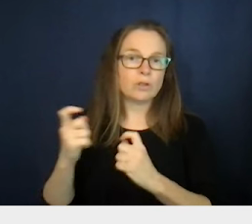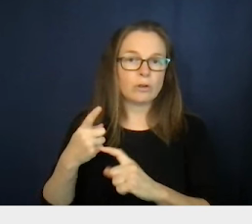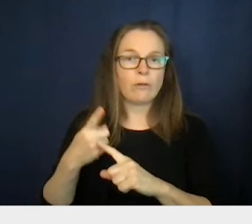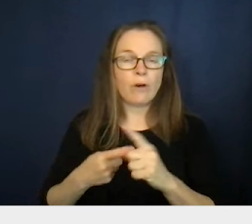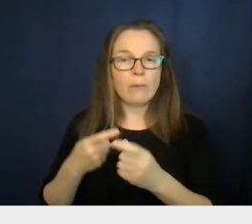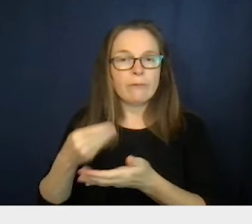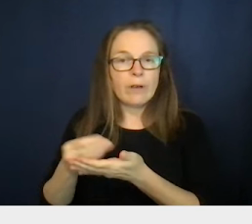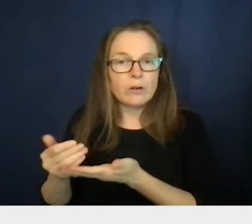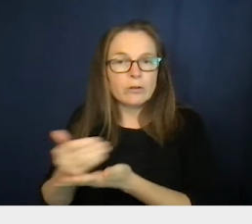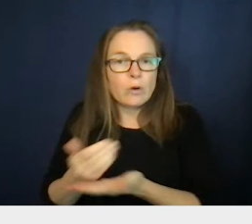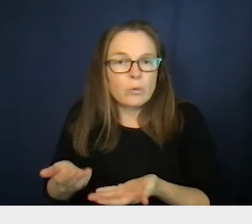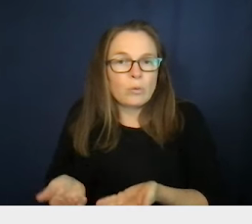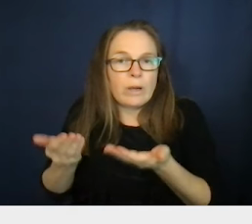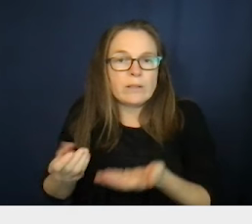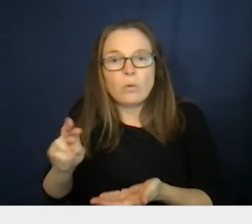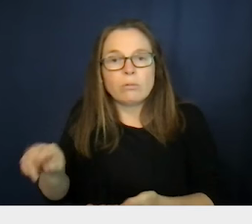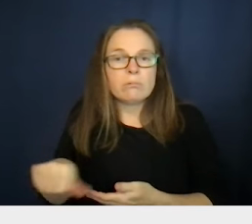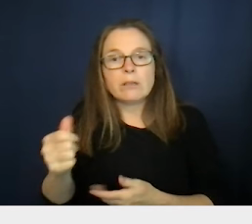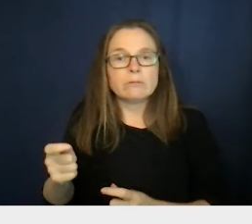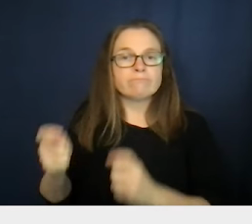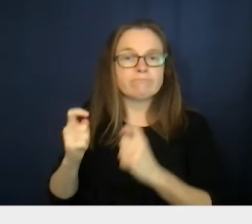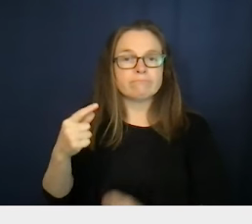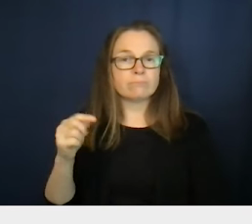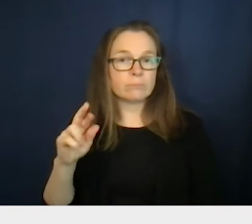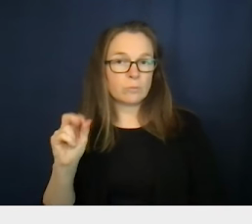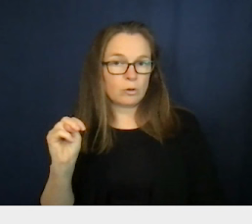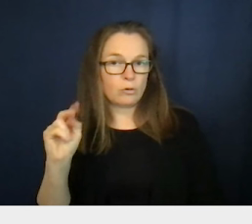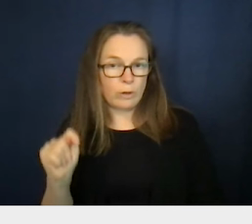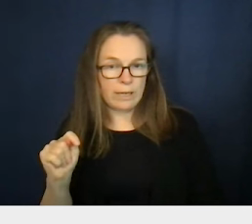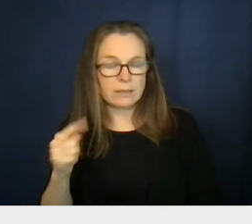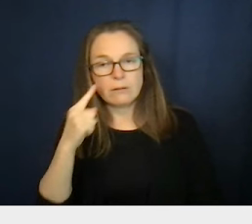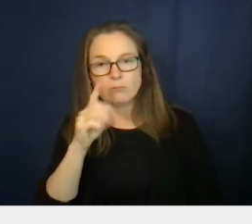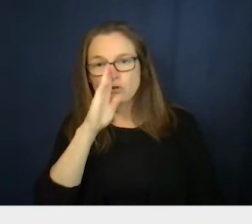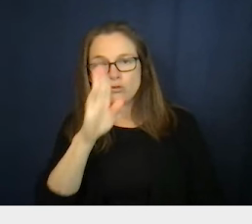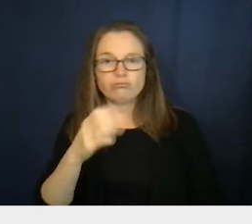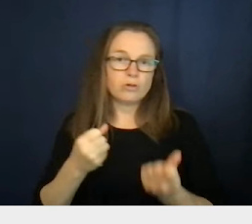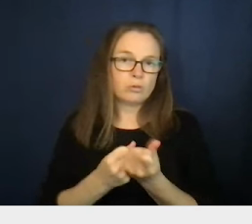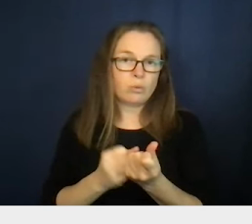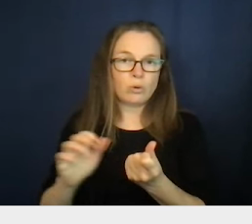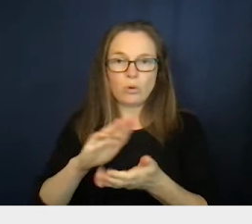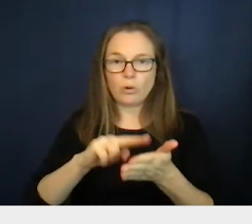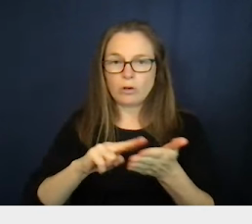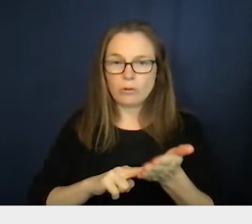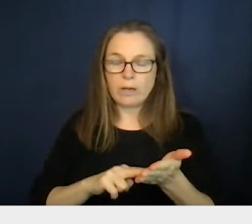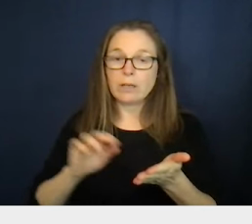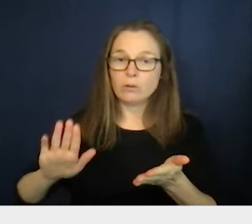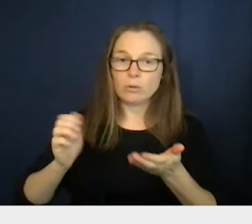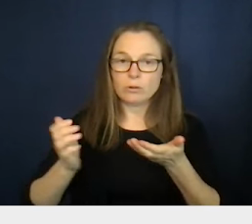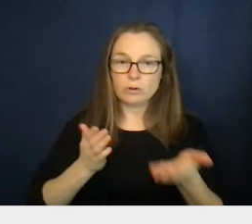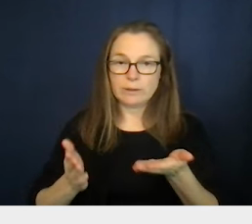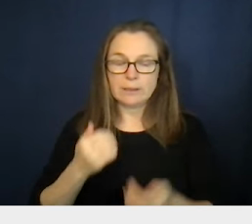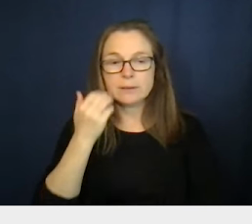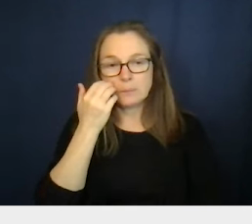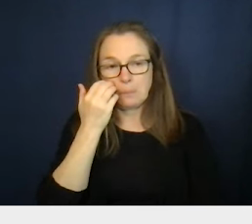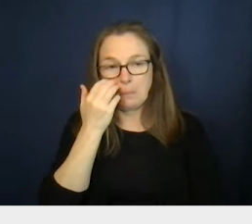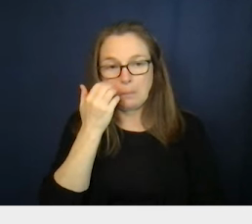fundraising or other grant sources that your agency has secured that directly support the contracted services. And I'll pass